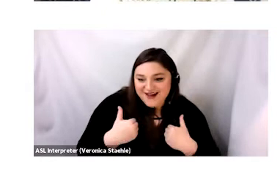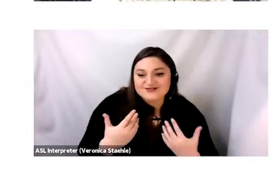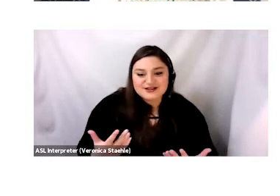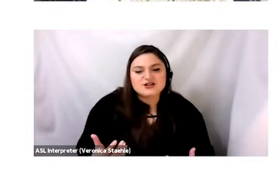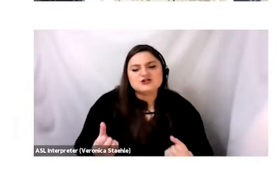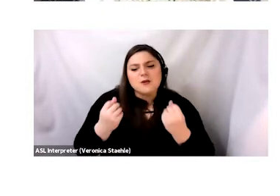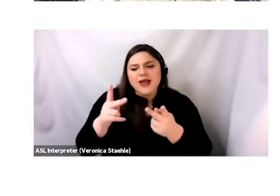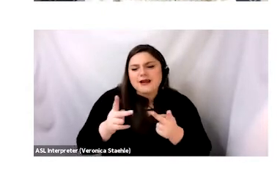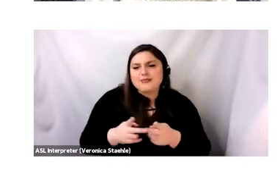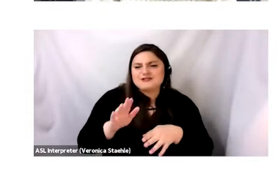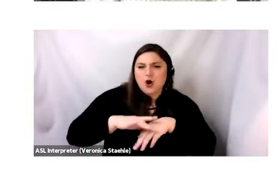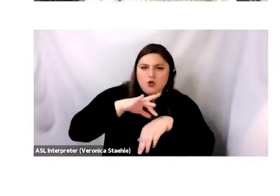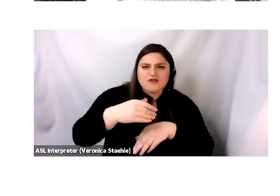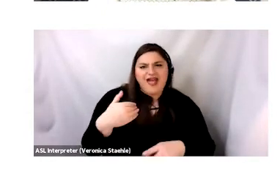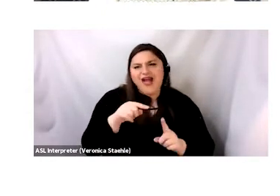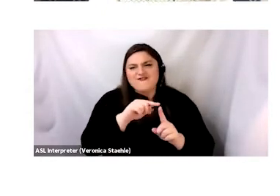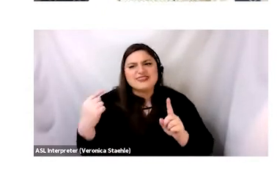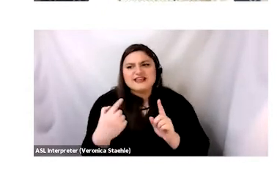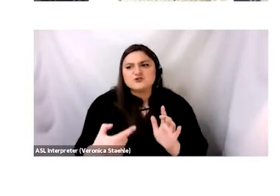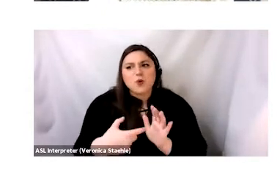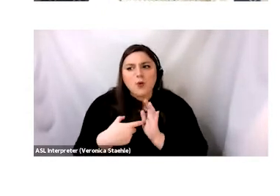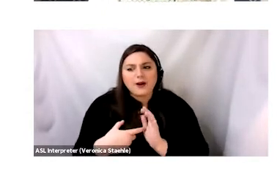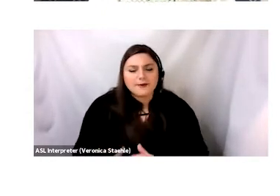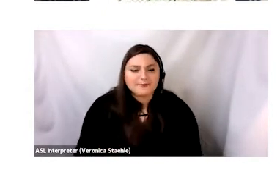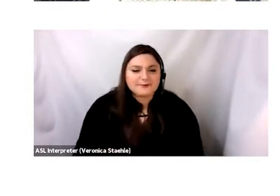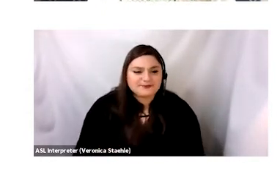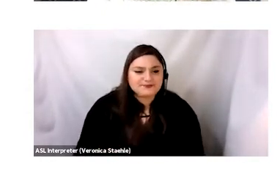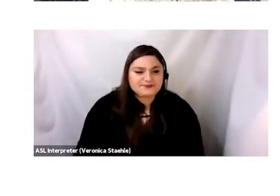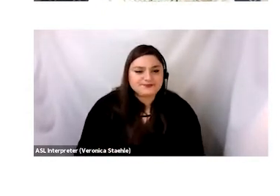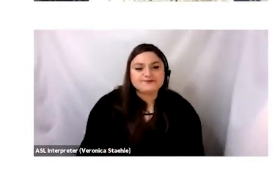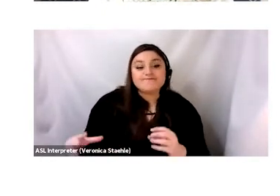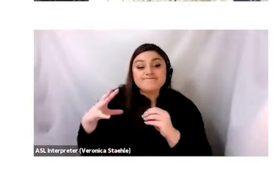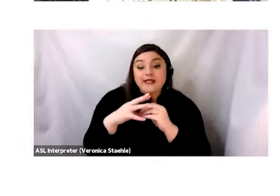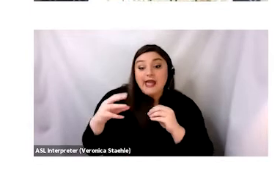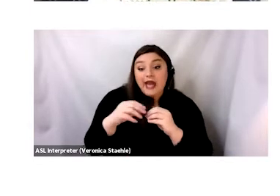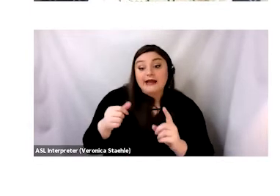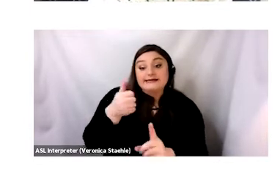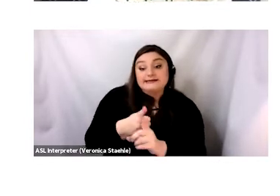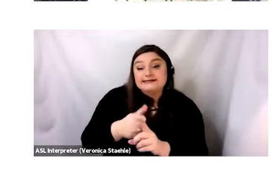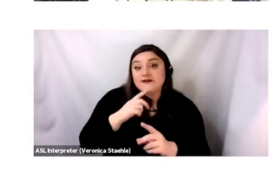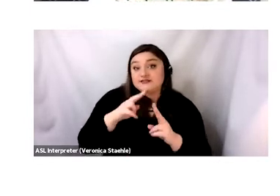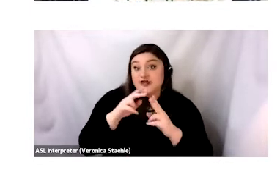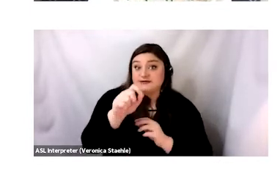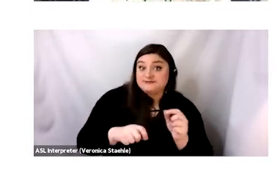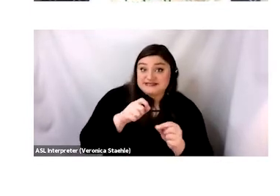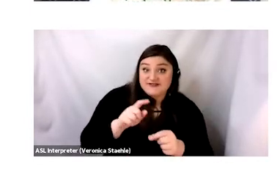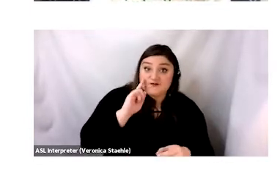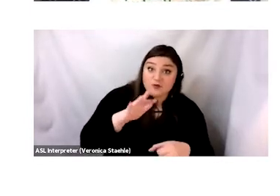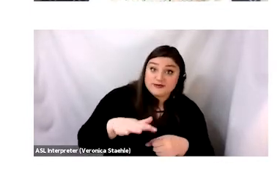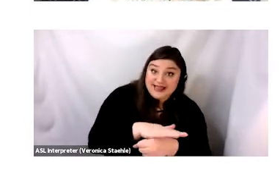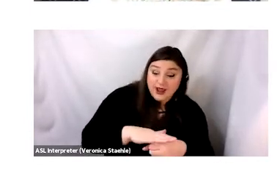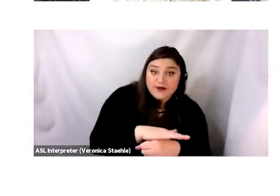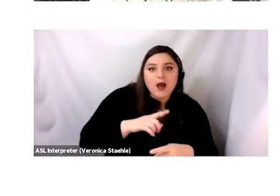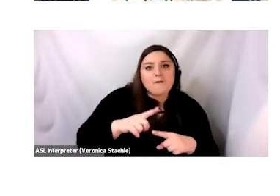have these conditions. And so although cotton is incredibly specific for the type of tropical and subtropical conditions it